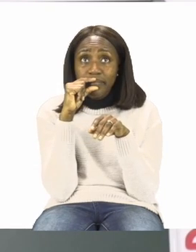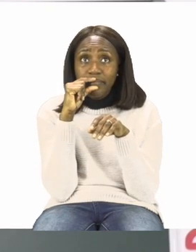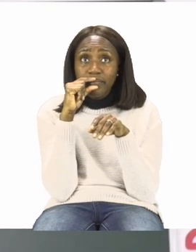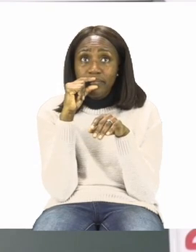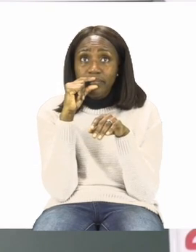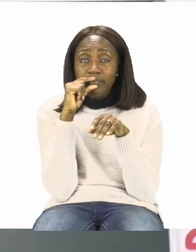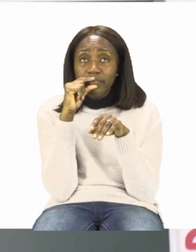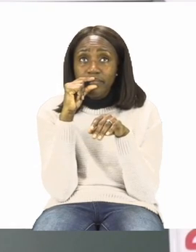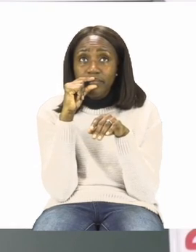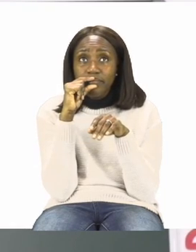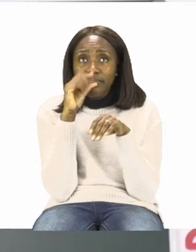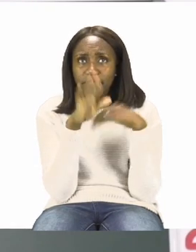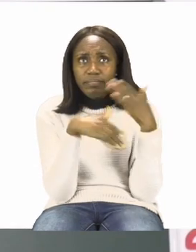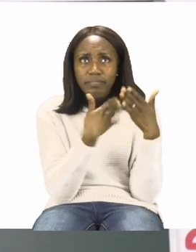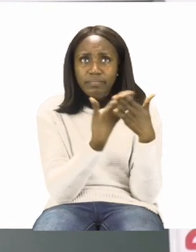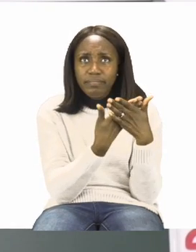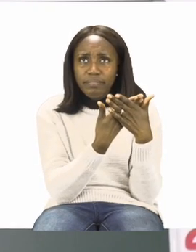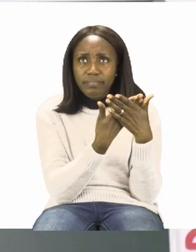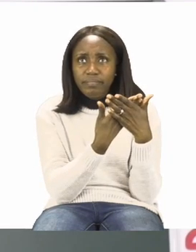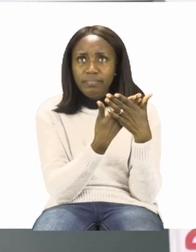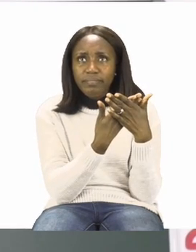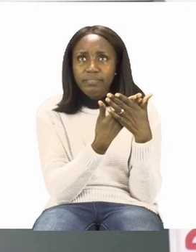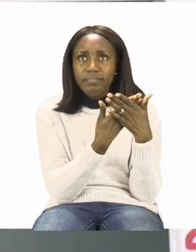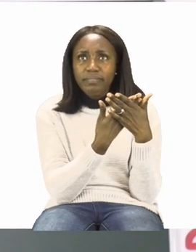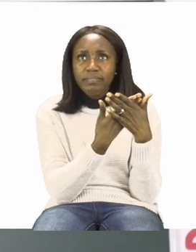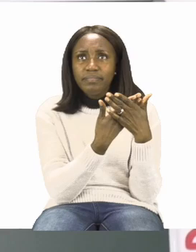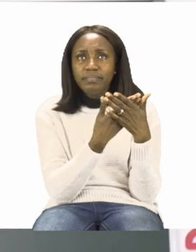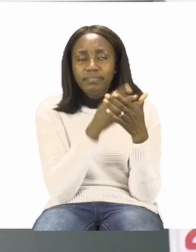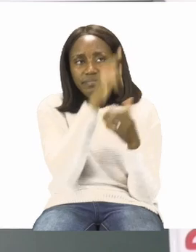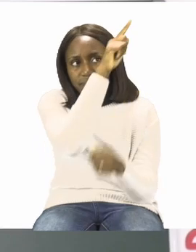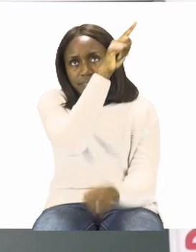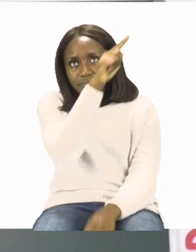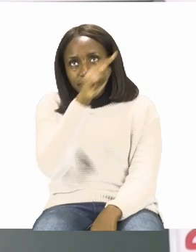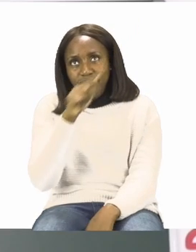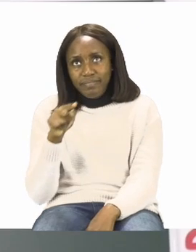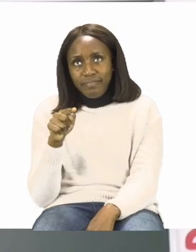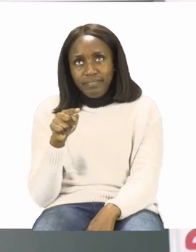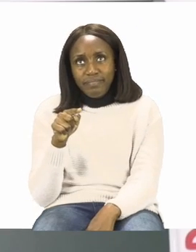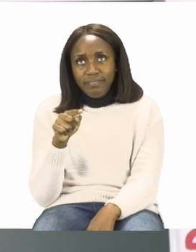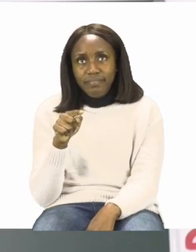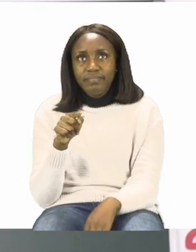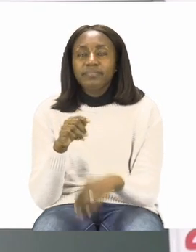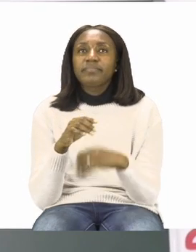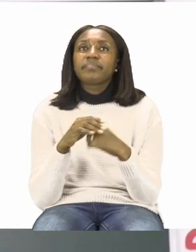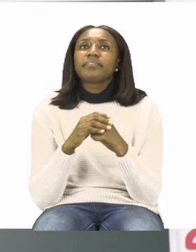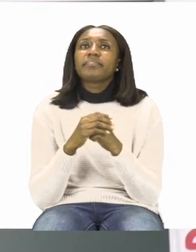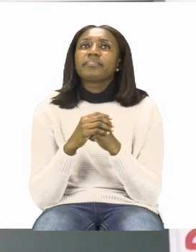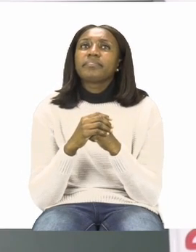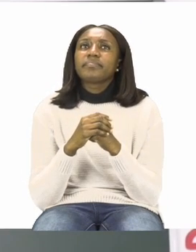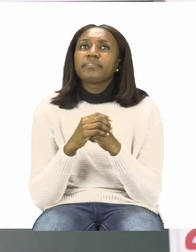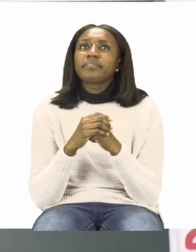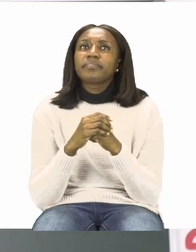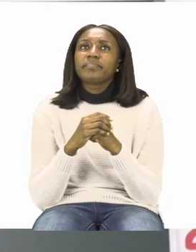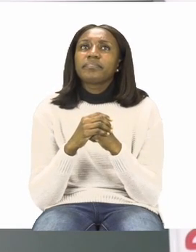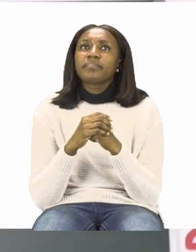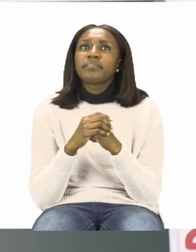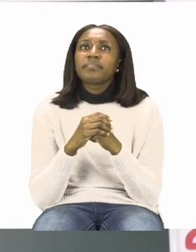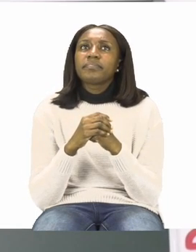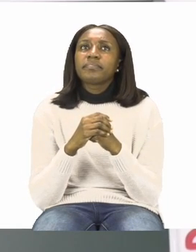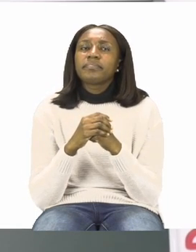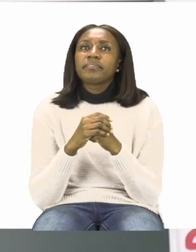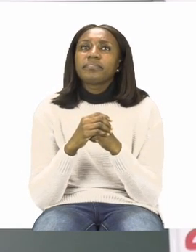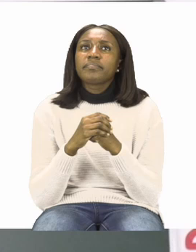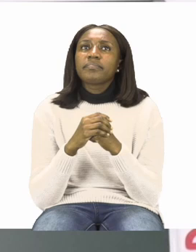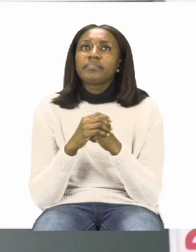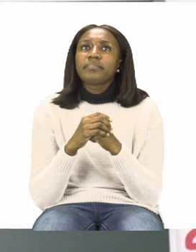and you know the picture, you are going to draw a line